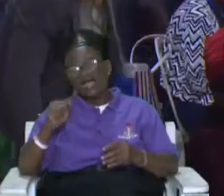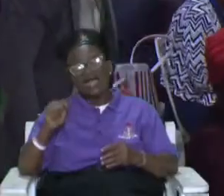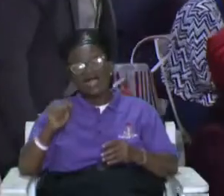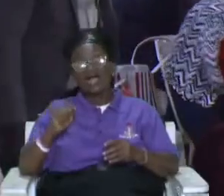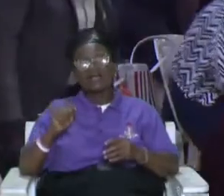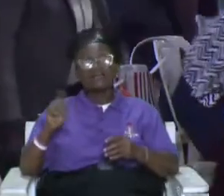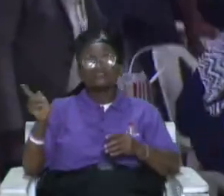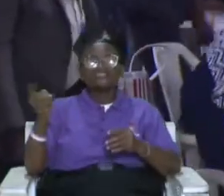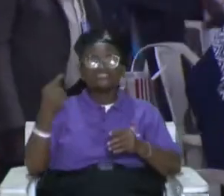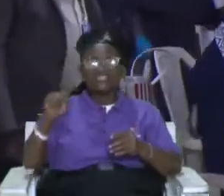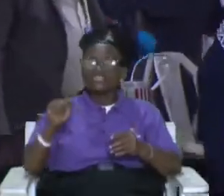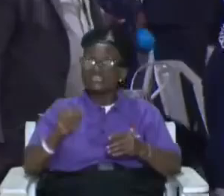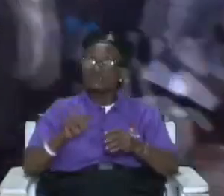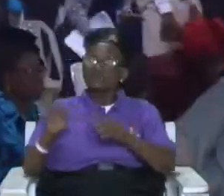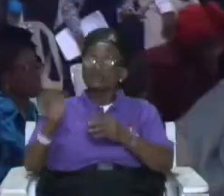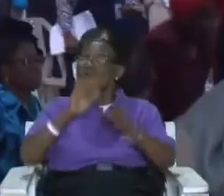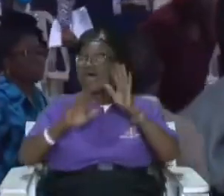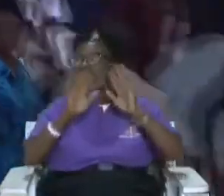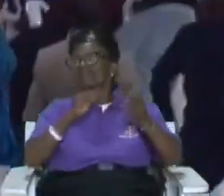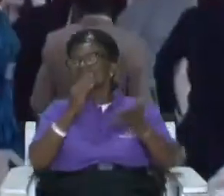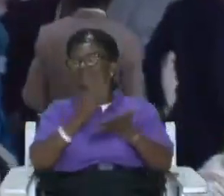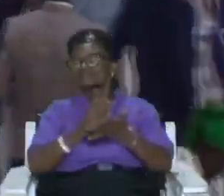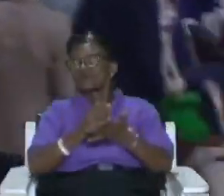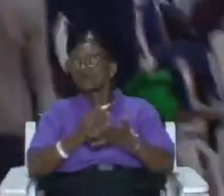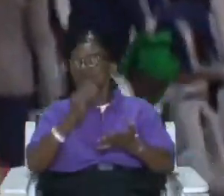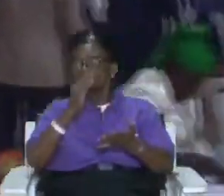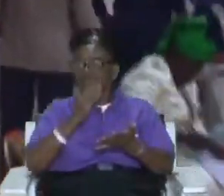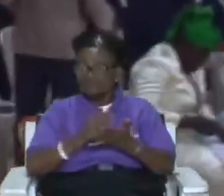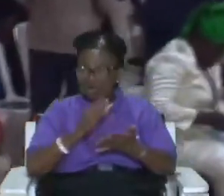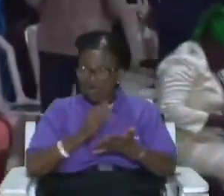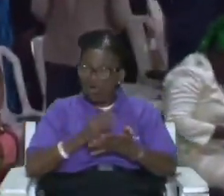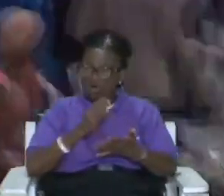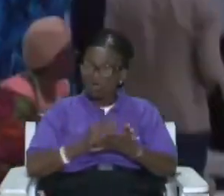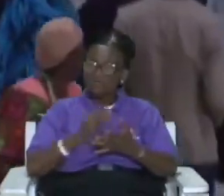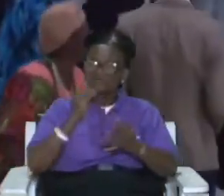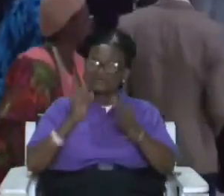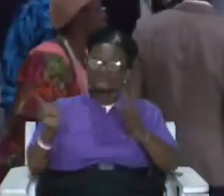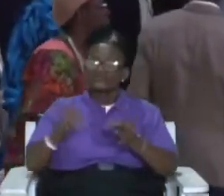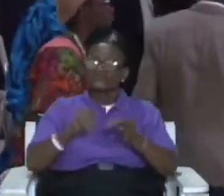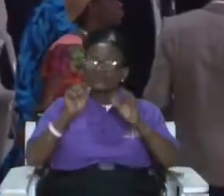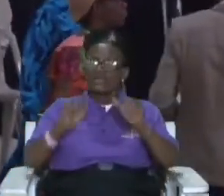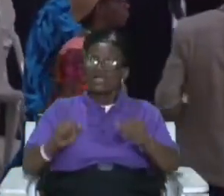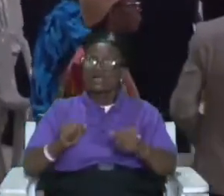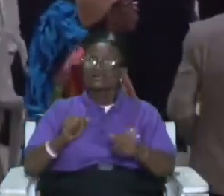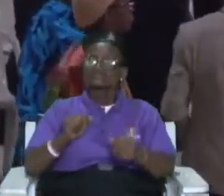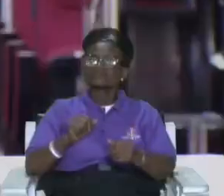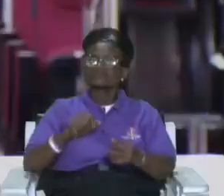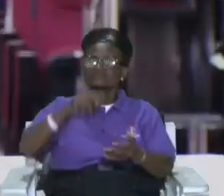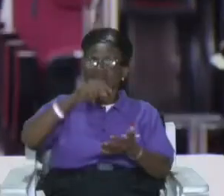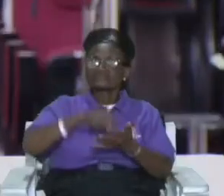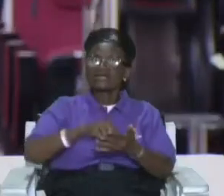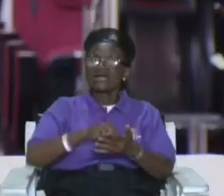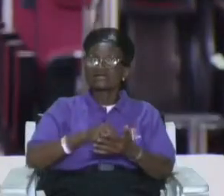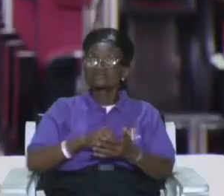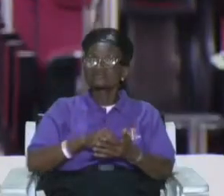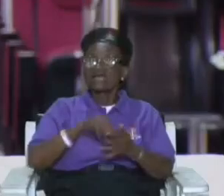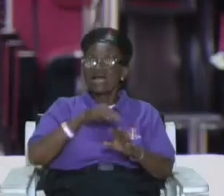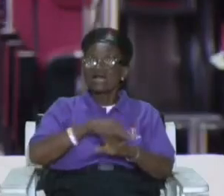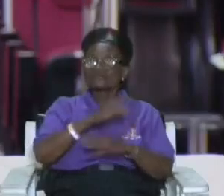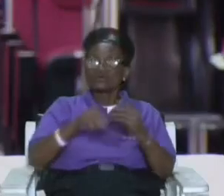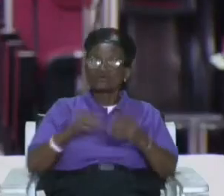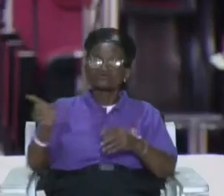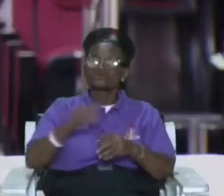If you can stand at all, you must stand now. You're going to lay your hands on your own